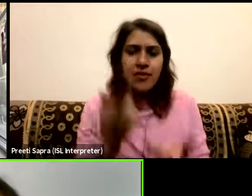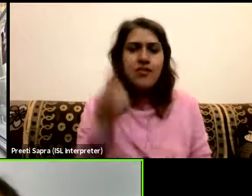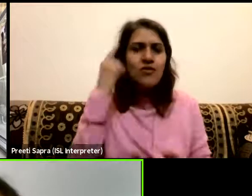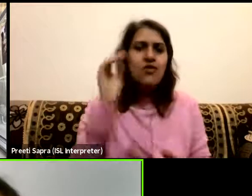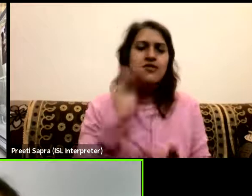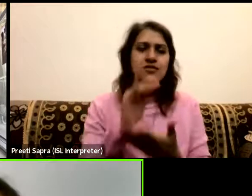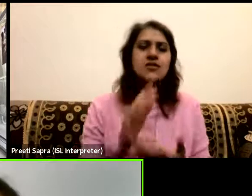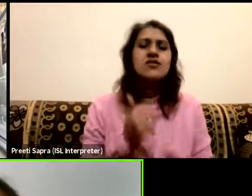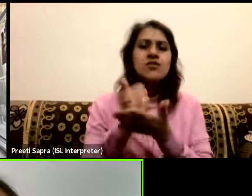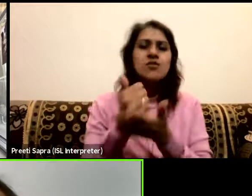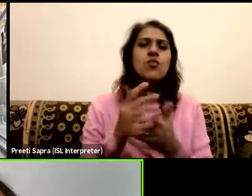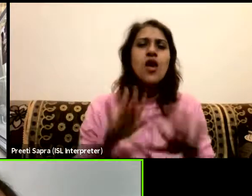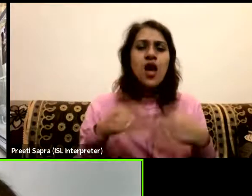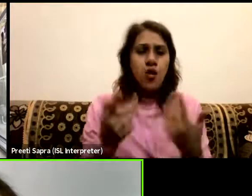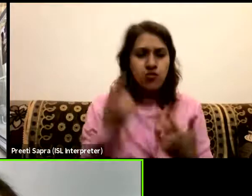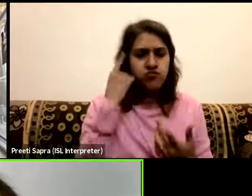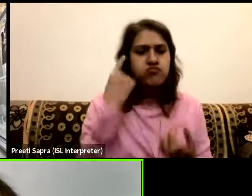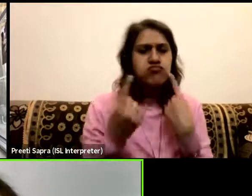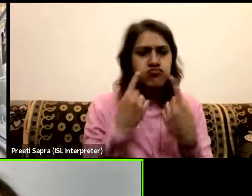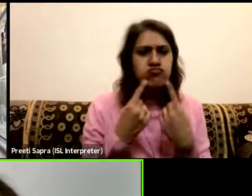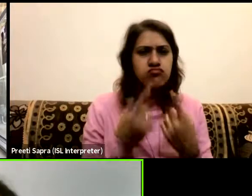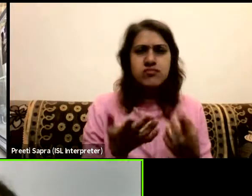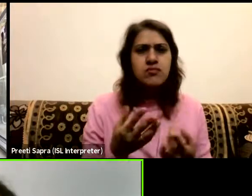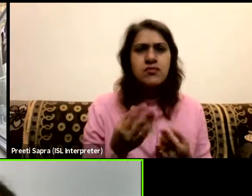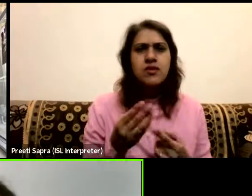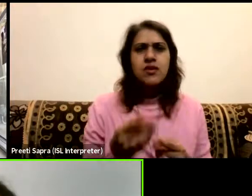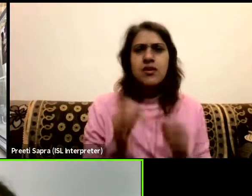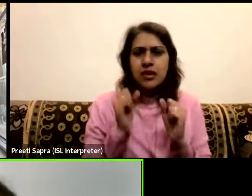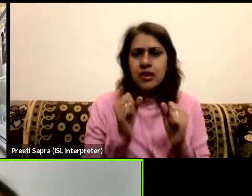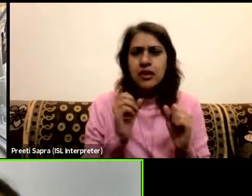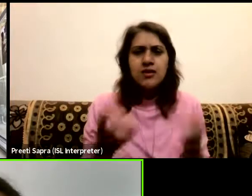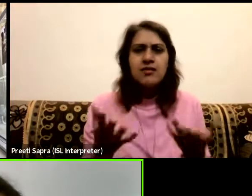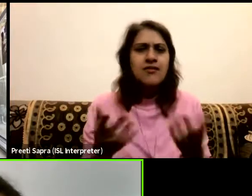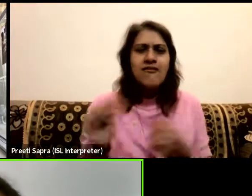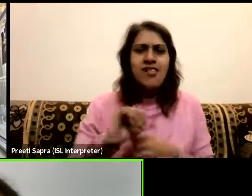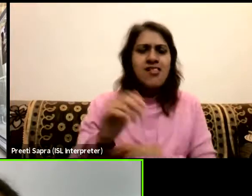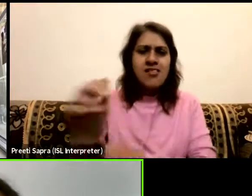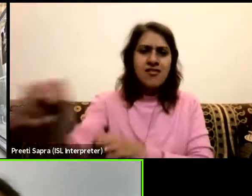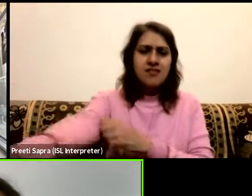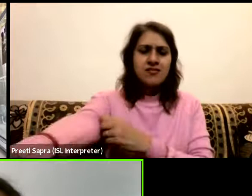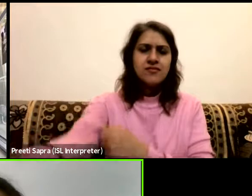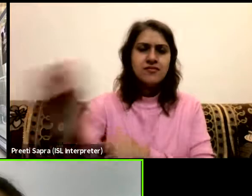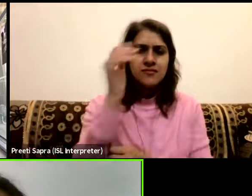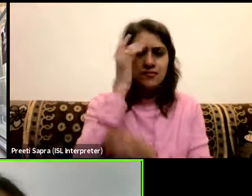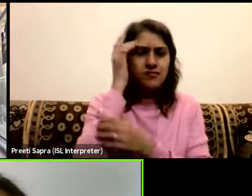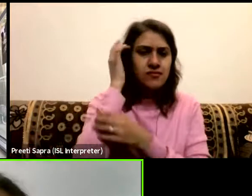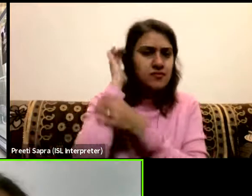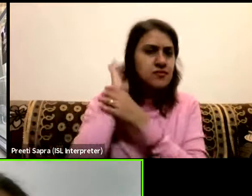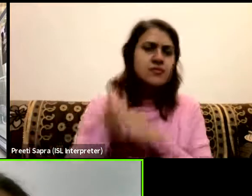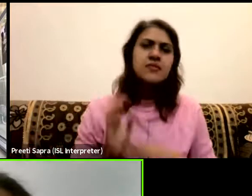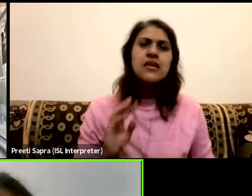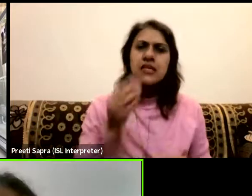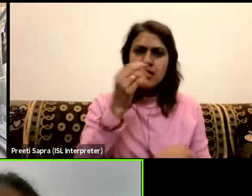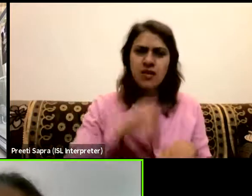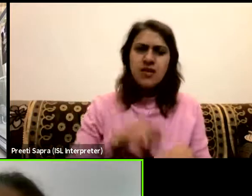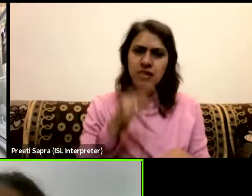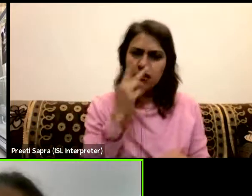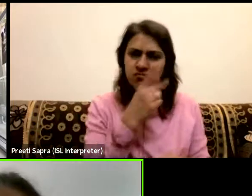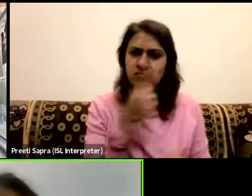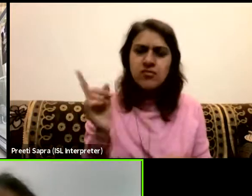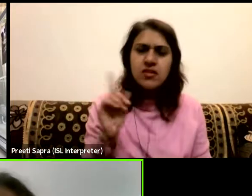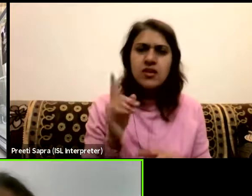with disabilities may not even begin. And that are some of the things that the effects